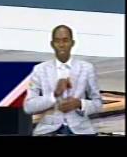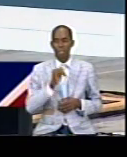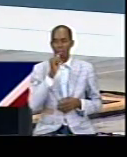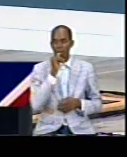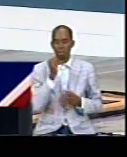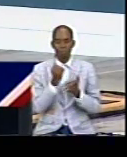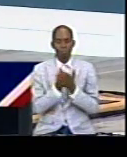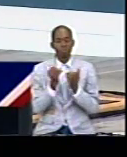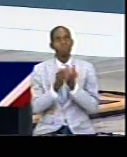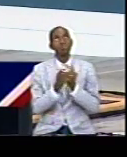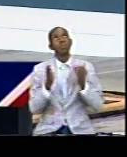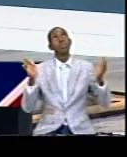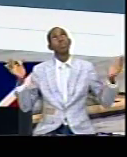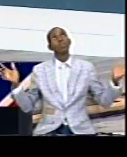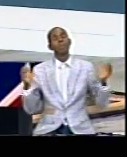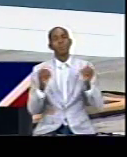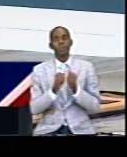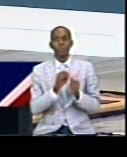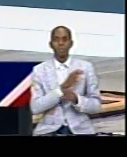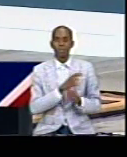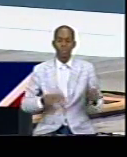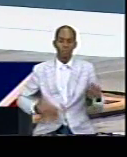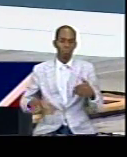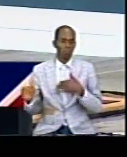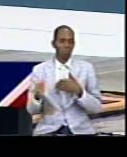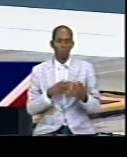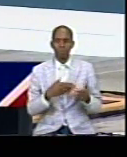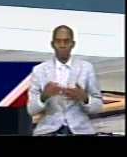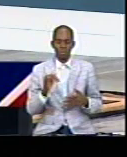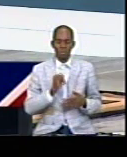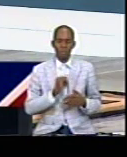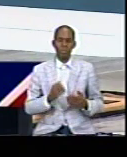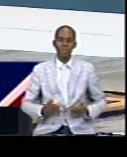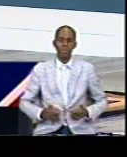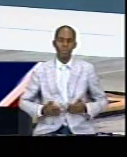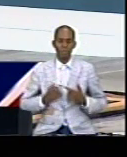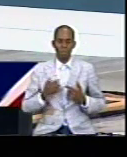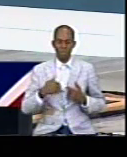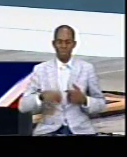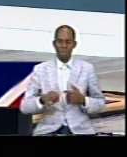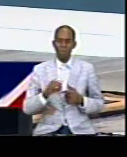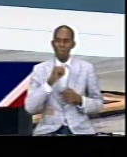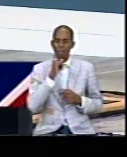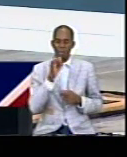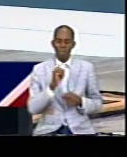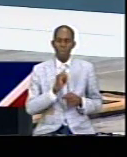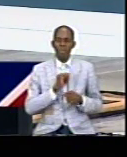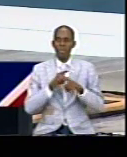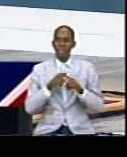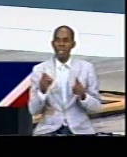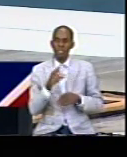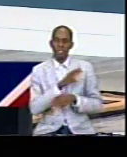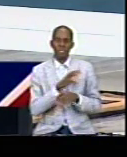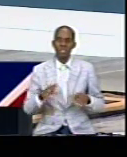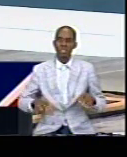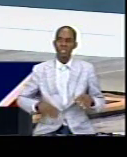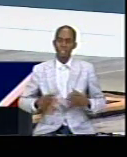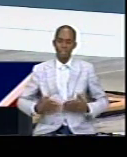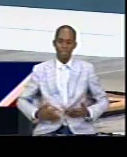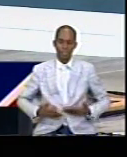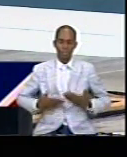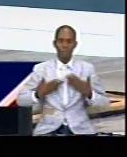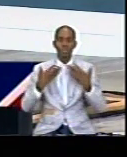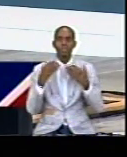Christ. Nevertheless, I live. Yet not I, but Christ